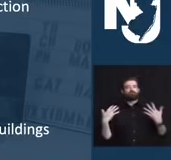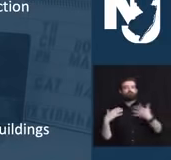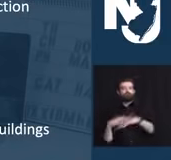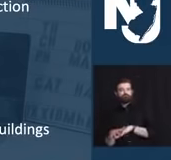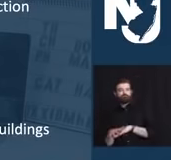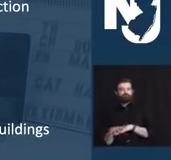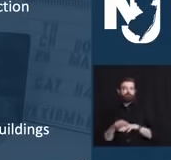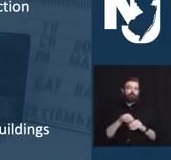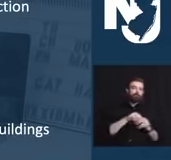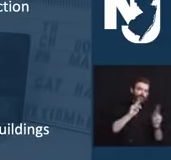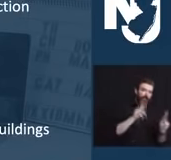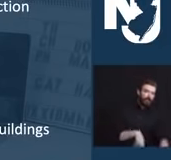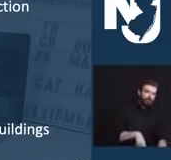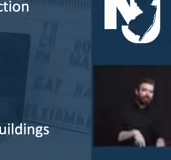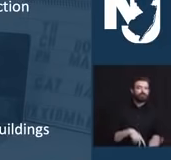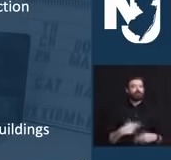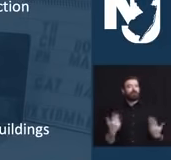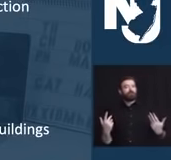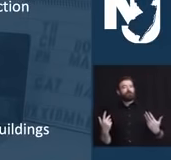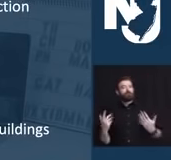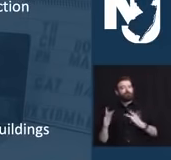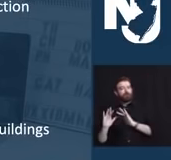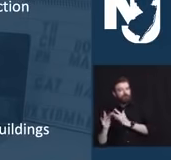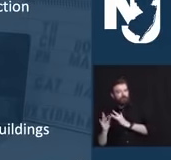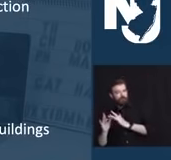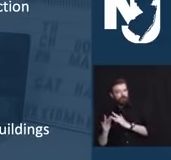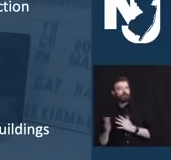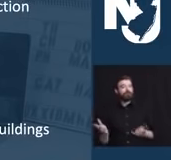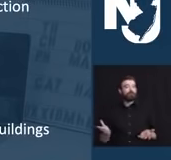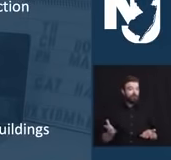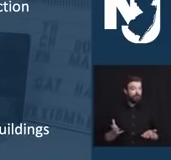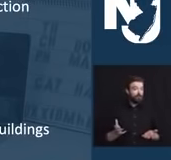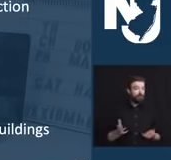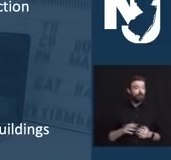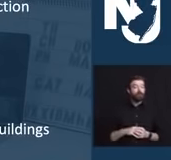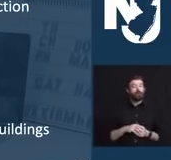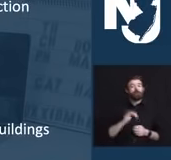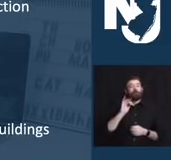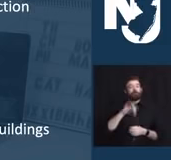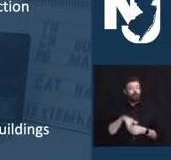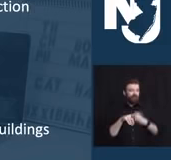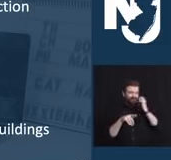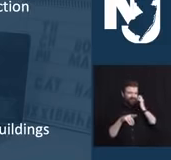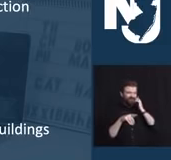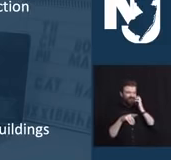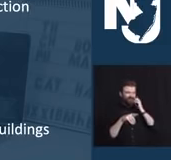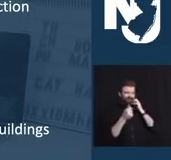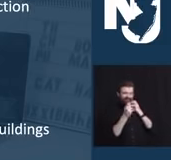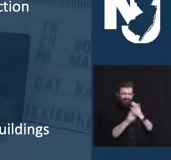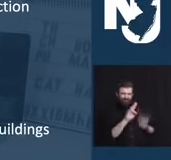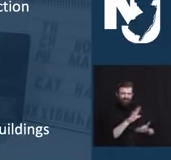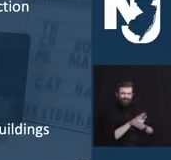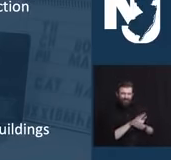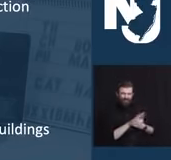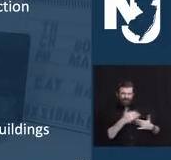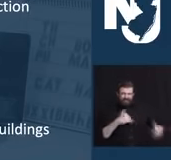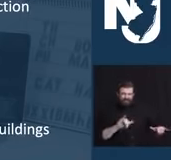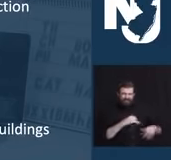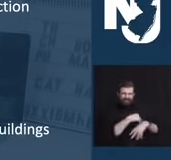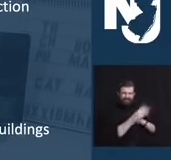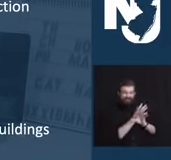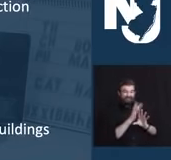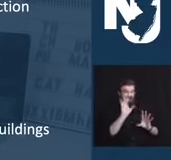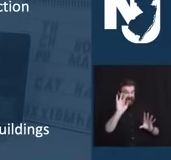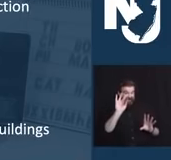single charter schools. By my count, if you add up the hybrid and in-person and you take half of